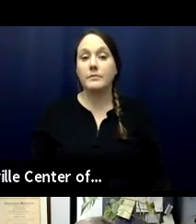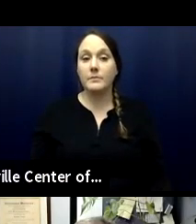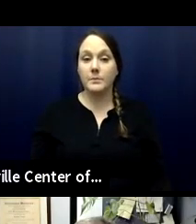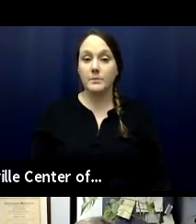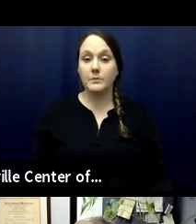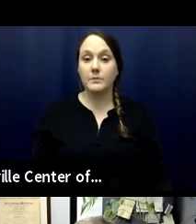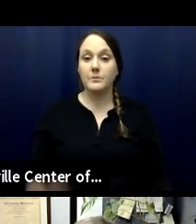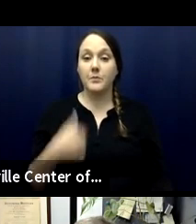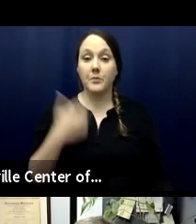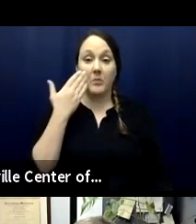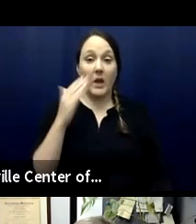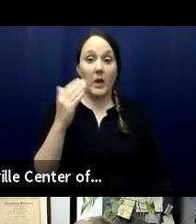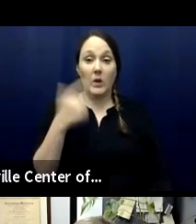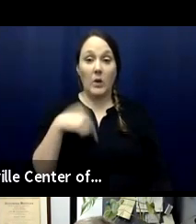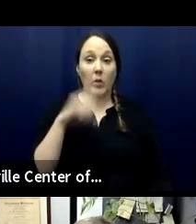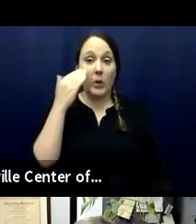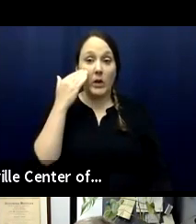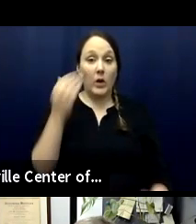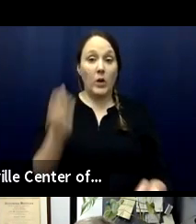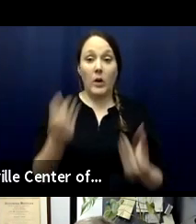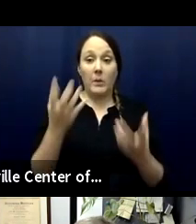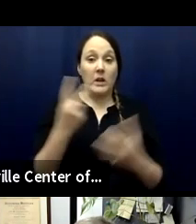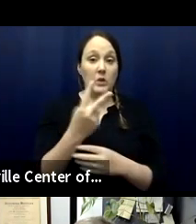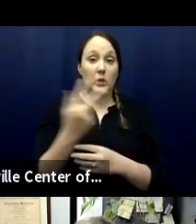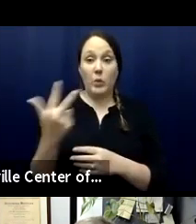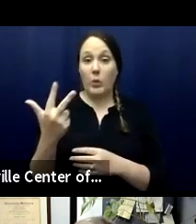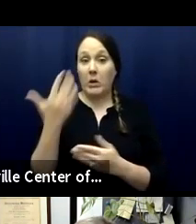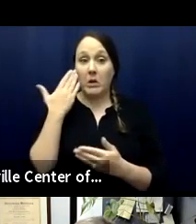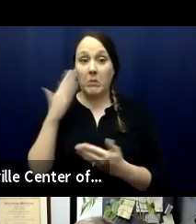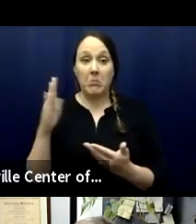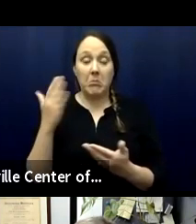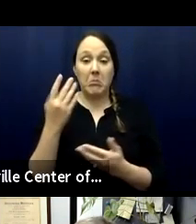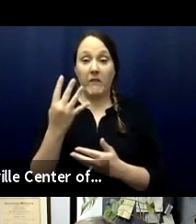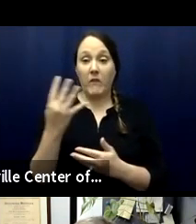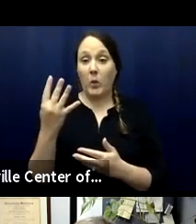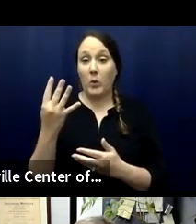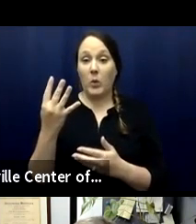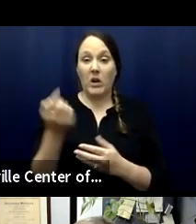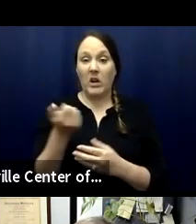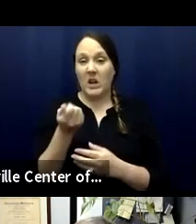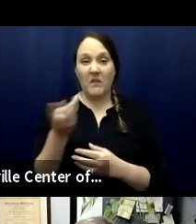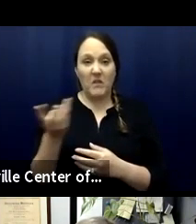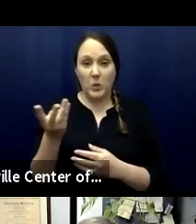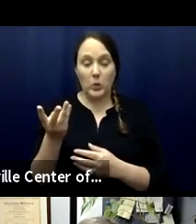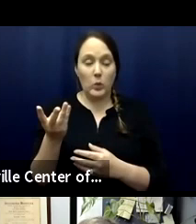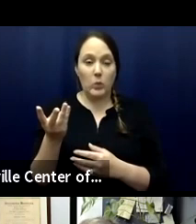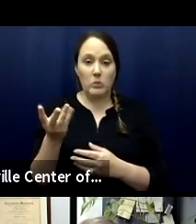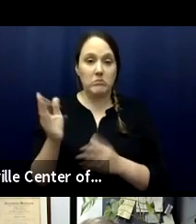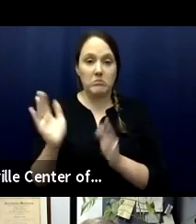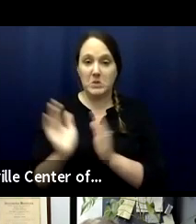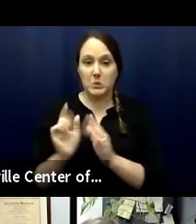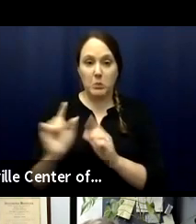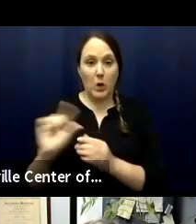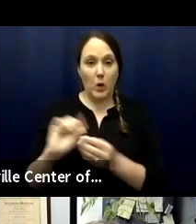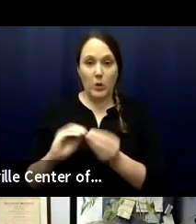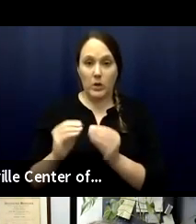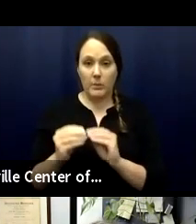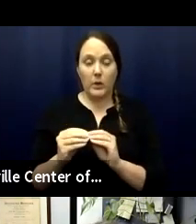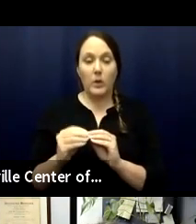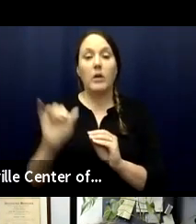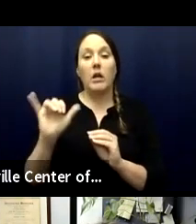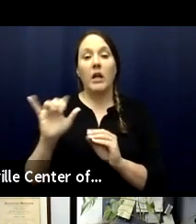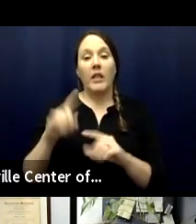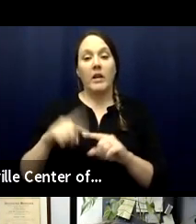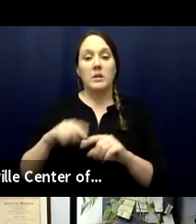I don't know that we know, Mayor. It's probably 2, 3, 4. It's a very small number. And this is based on